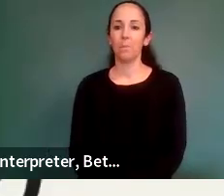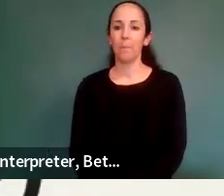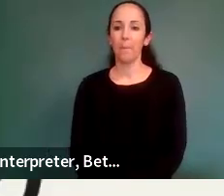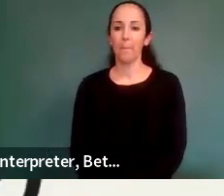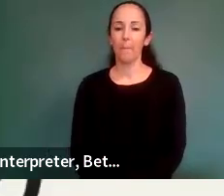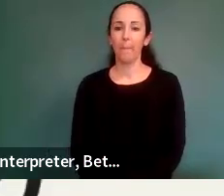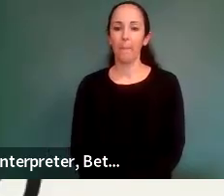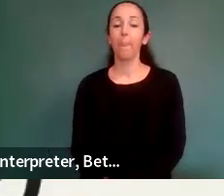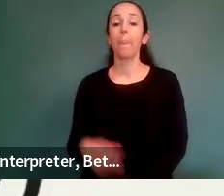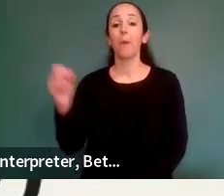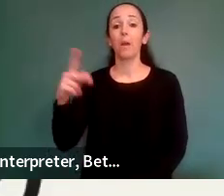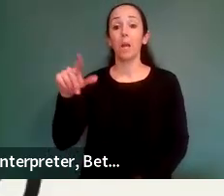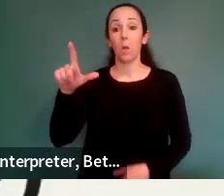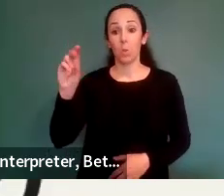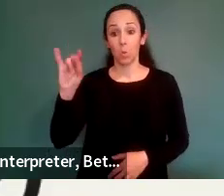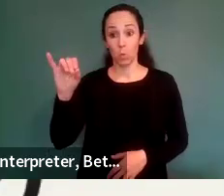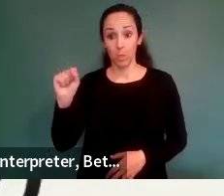All right, Louis, am I coming through?